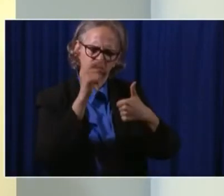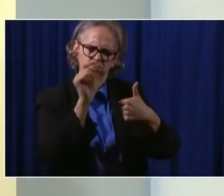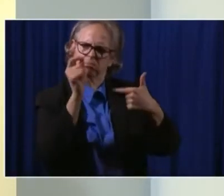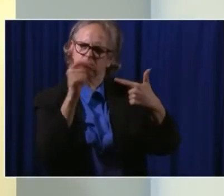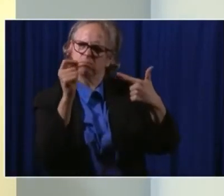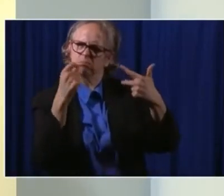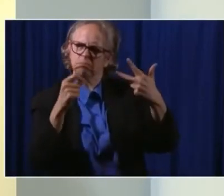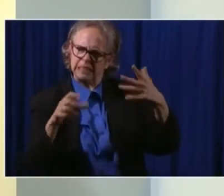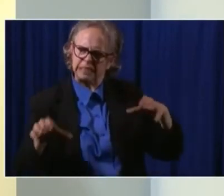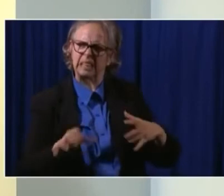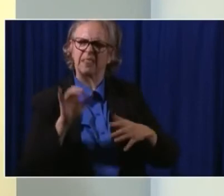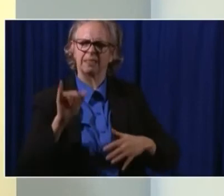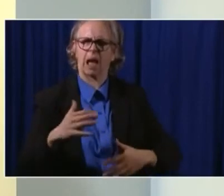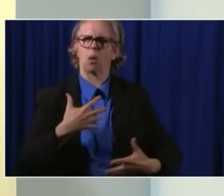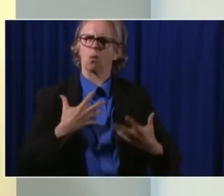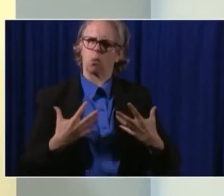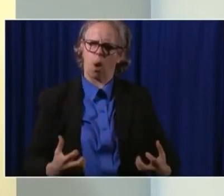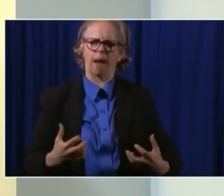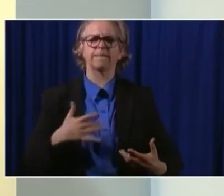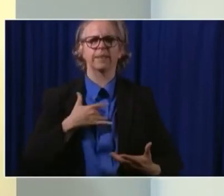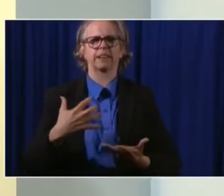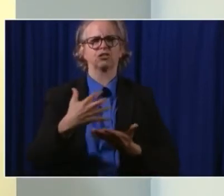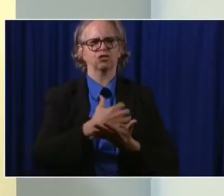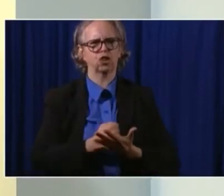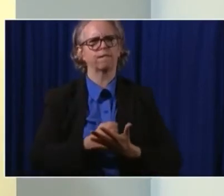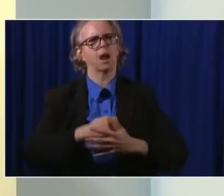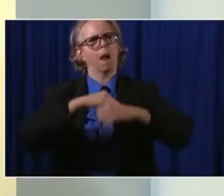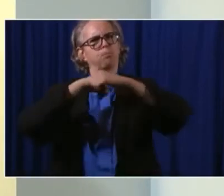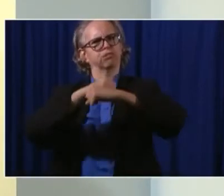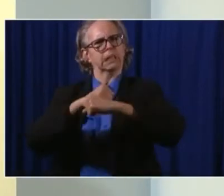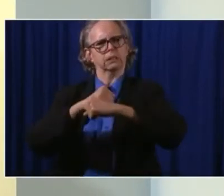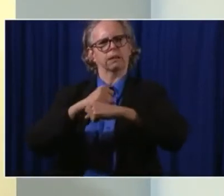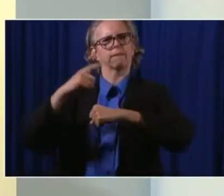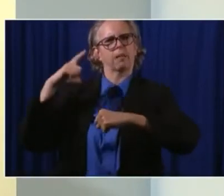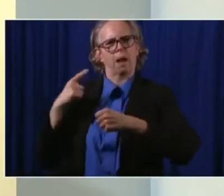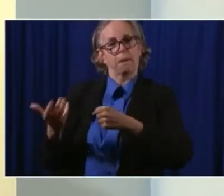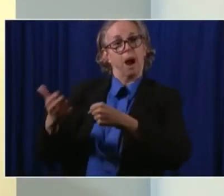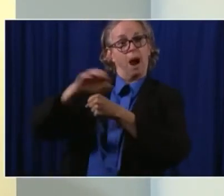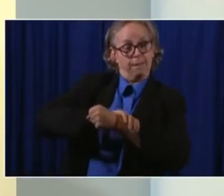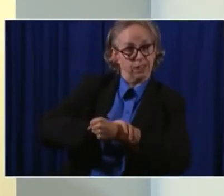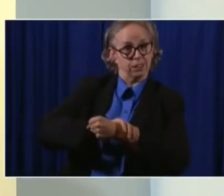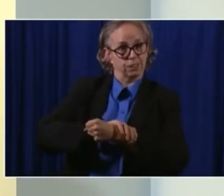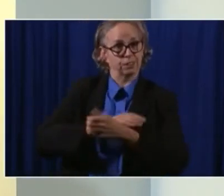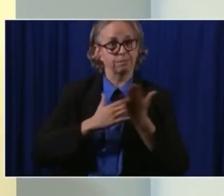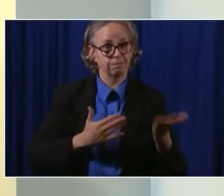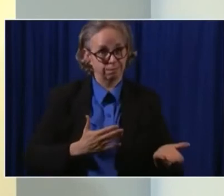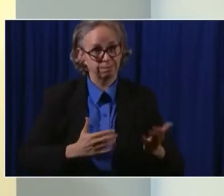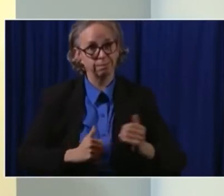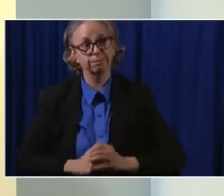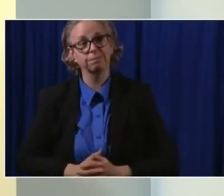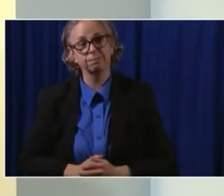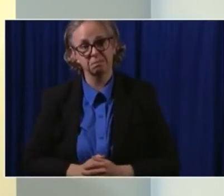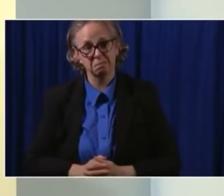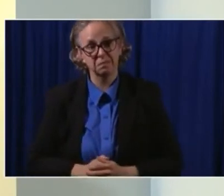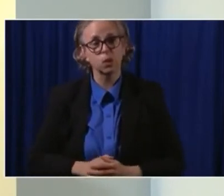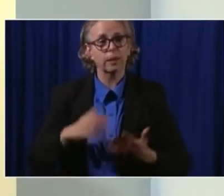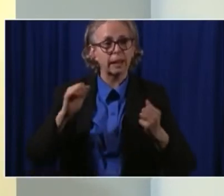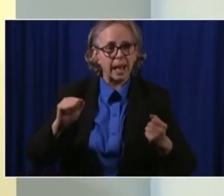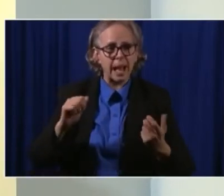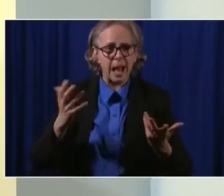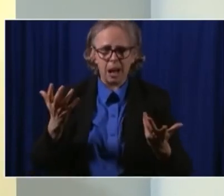they deserve to have the protections in place that allow them to bring people back to work without having